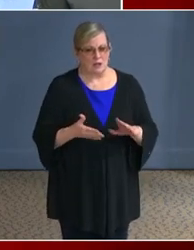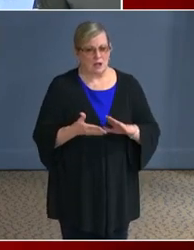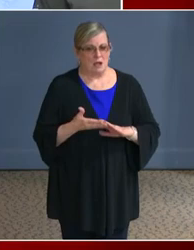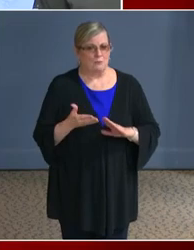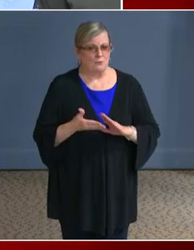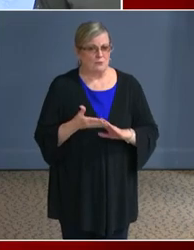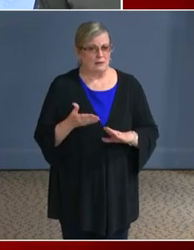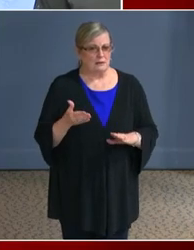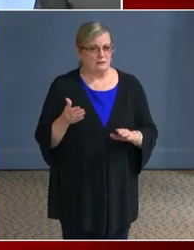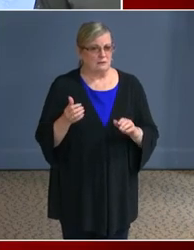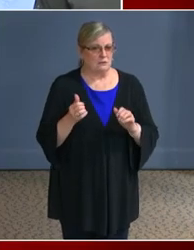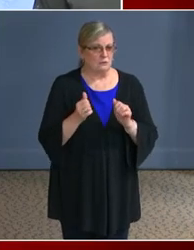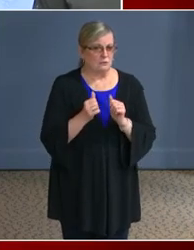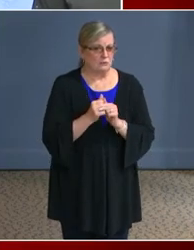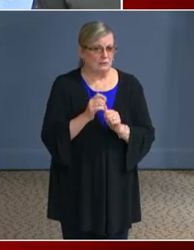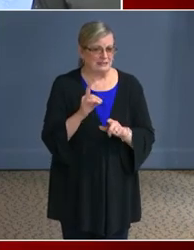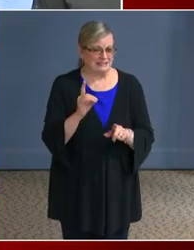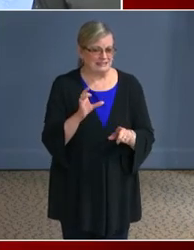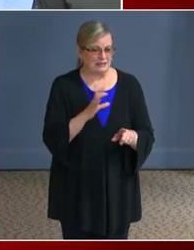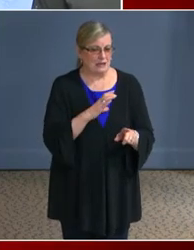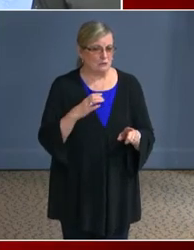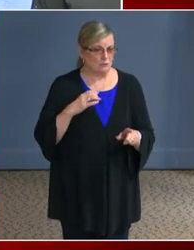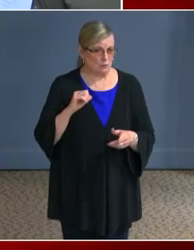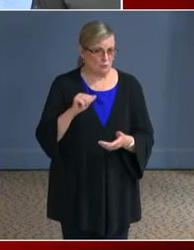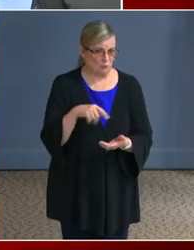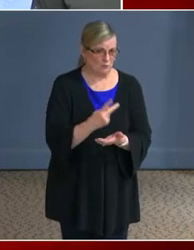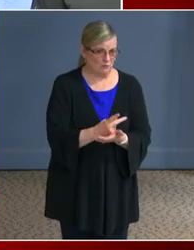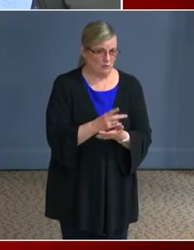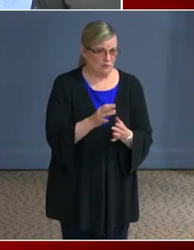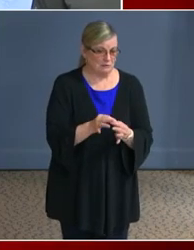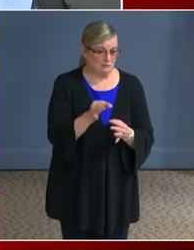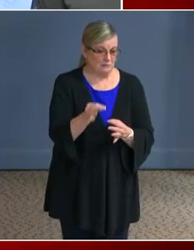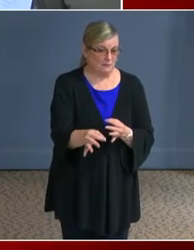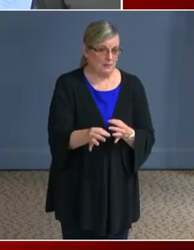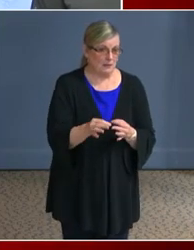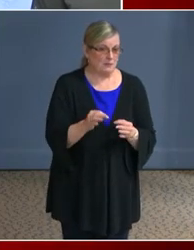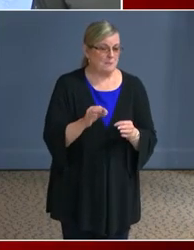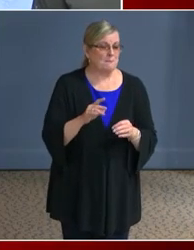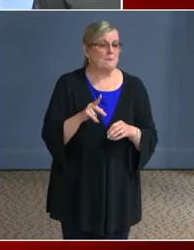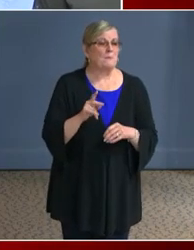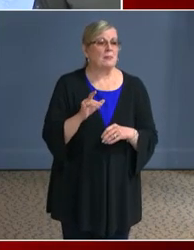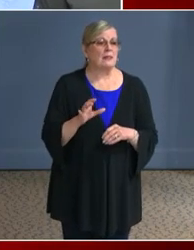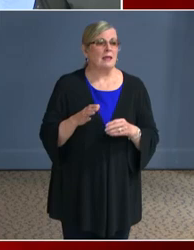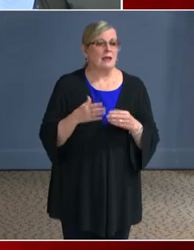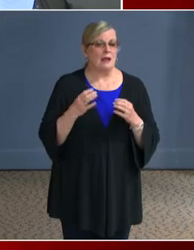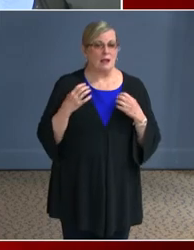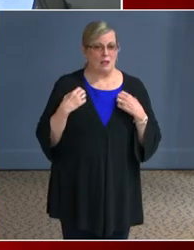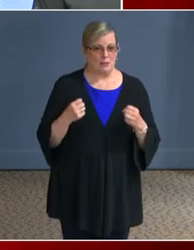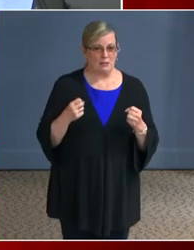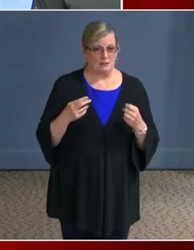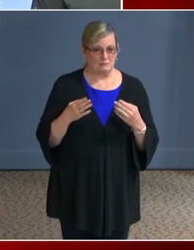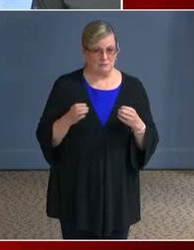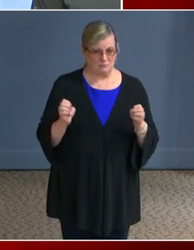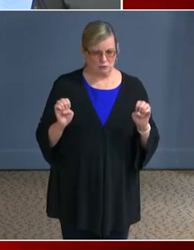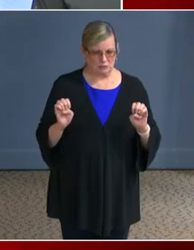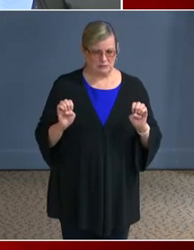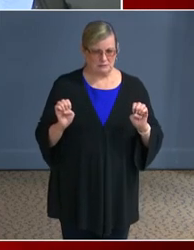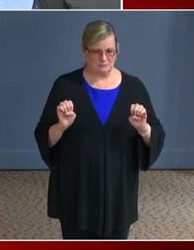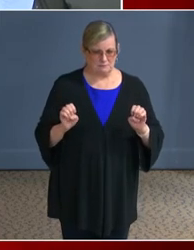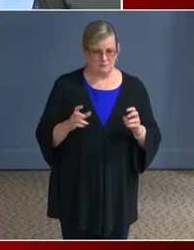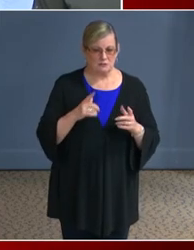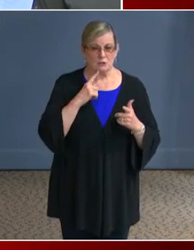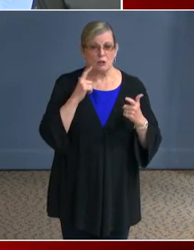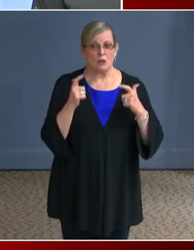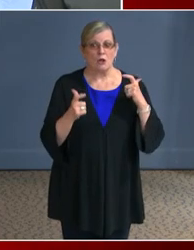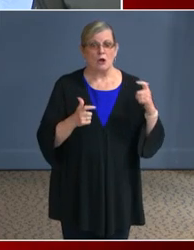operationalize what the council has approved, so we will extend the public health emergency. And we're largely extending the public